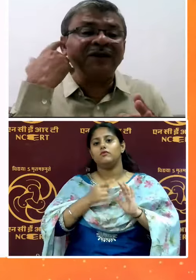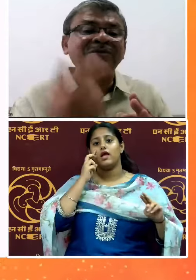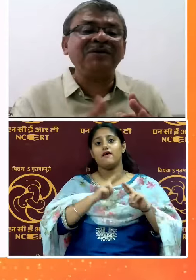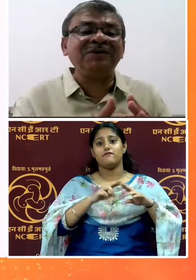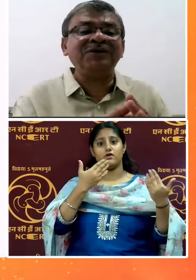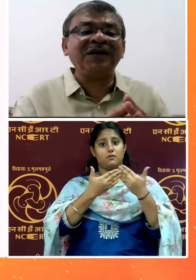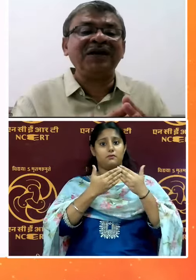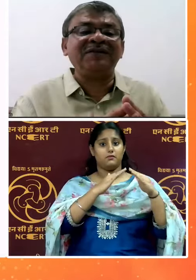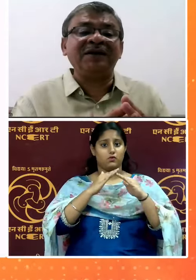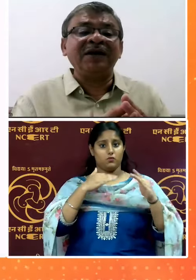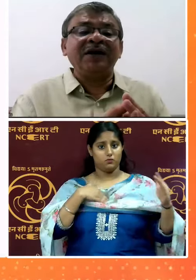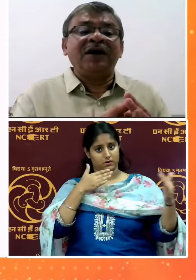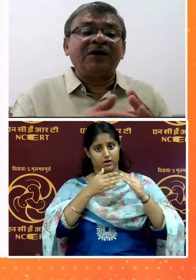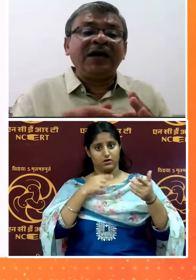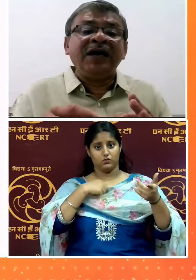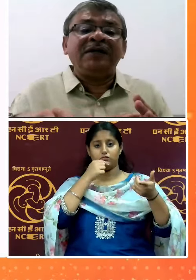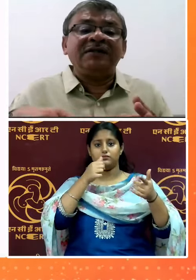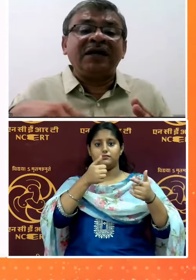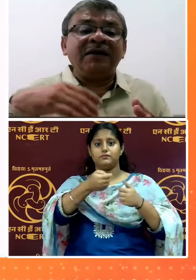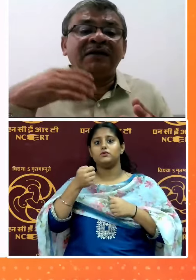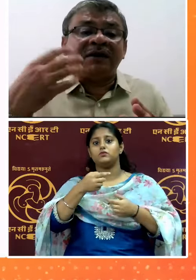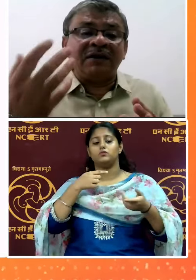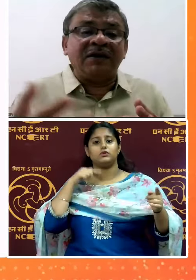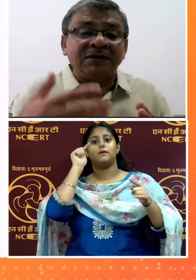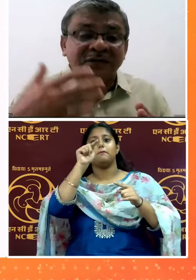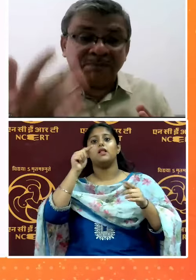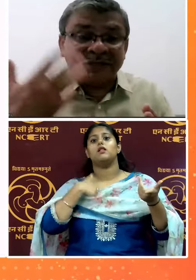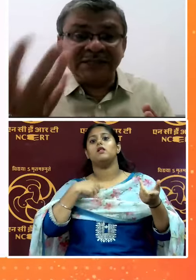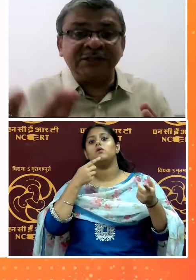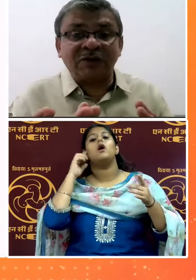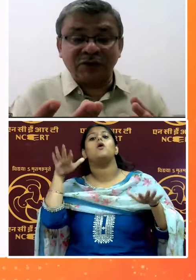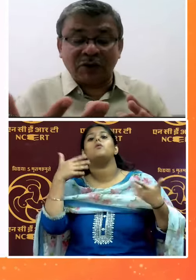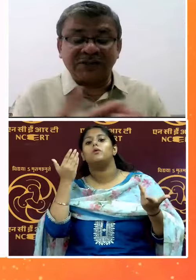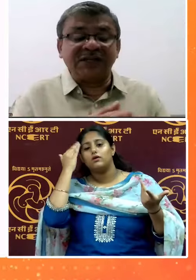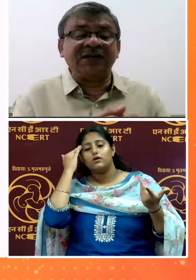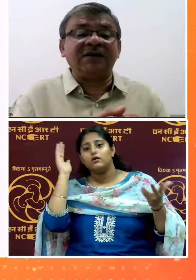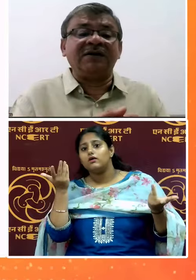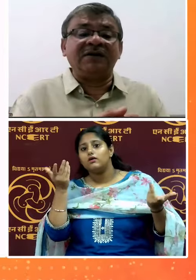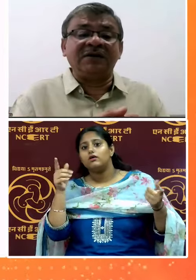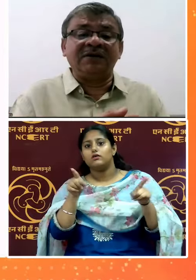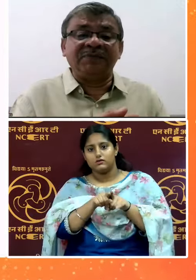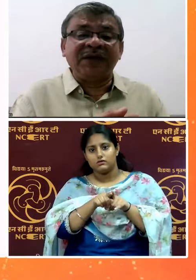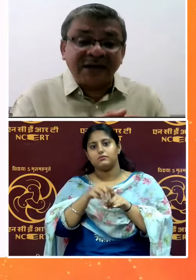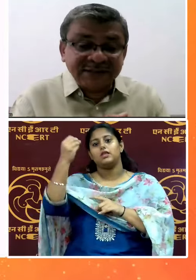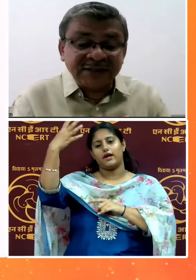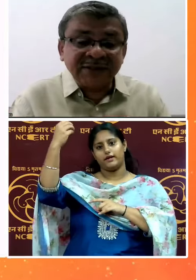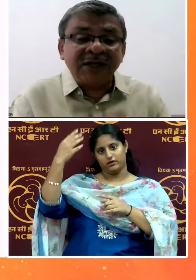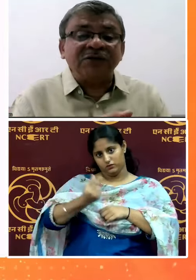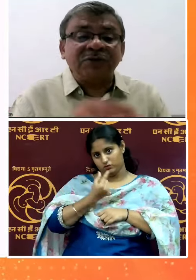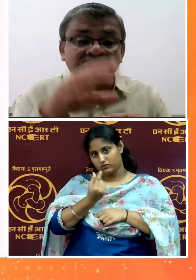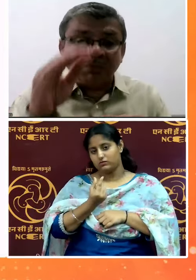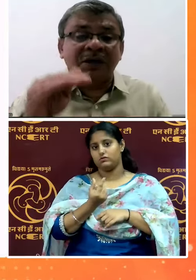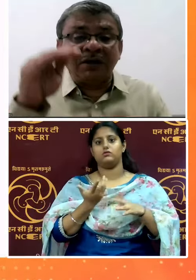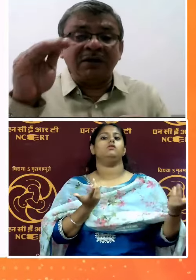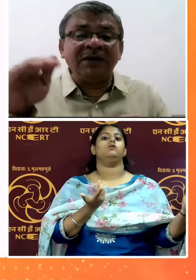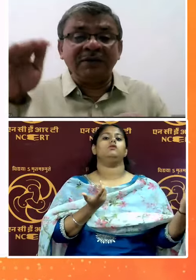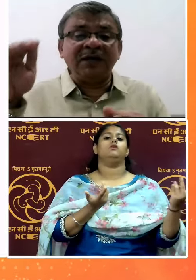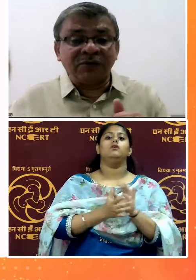child will not be able to hear that. Okay, then the presence of toxic gases.